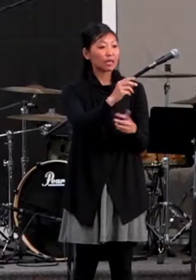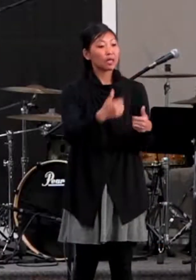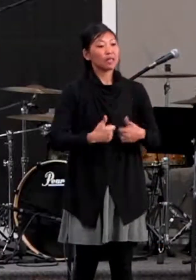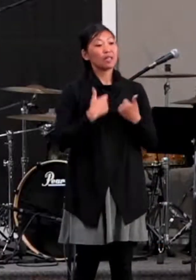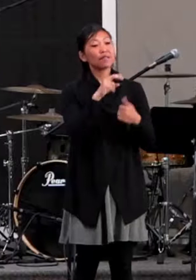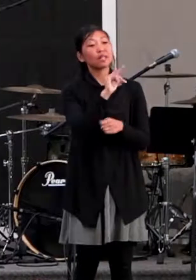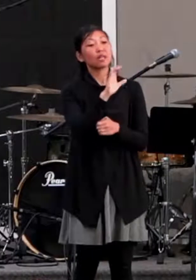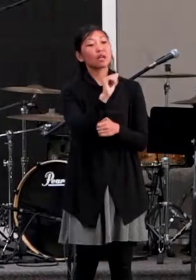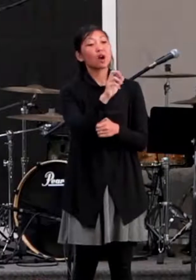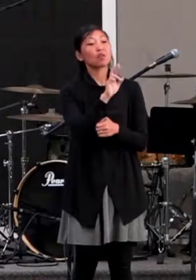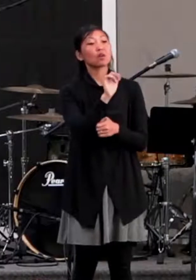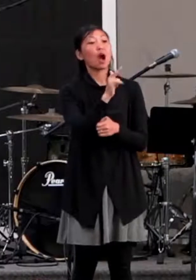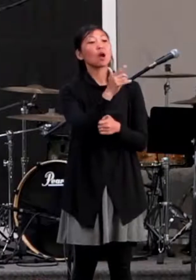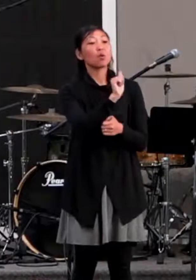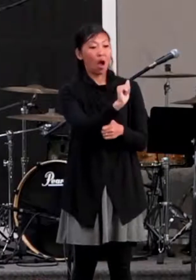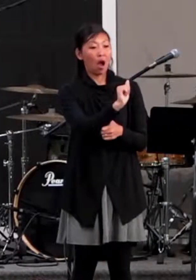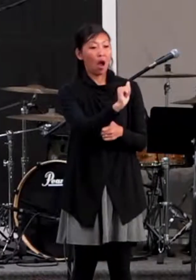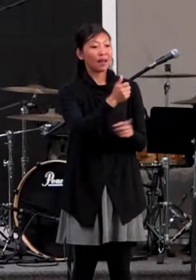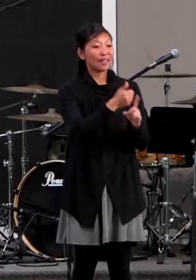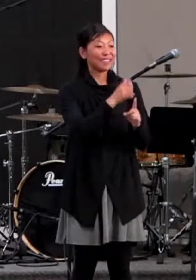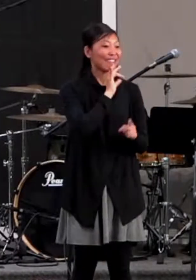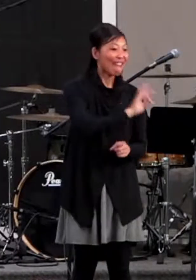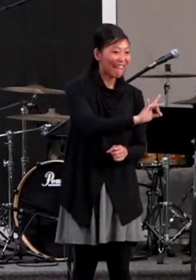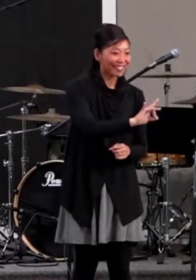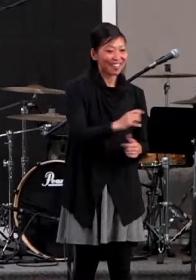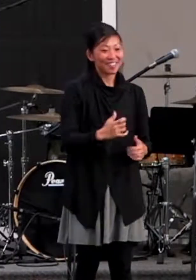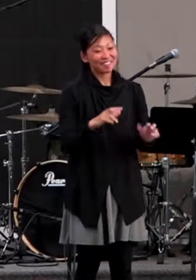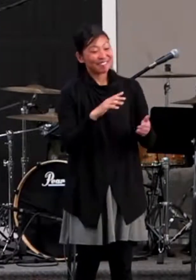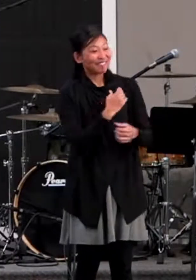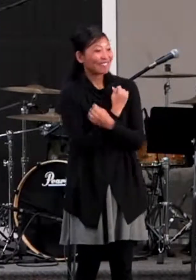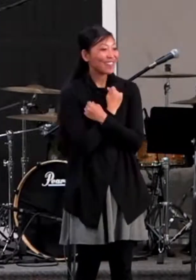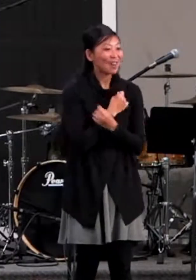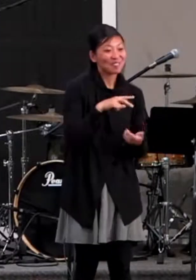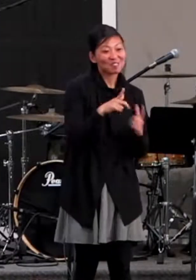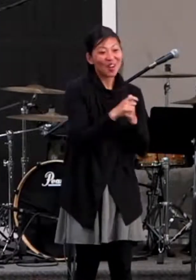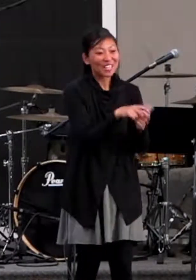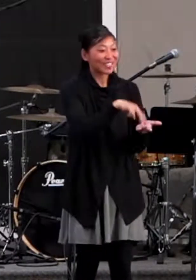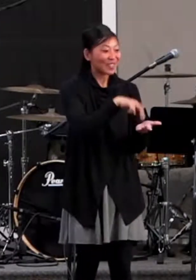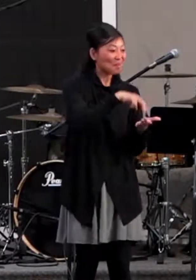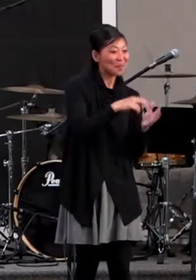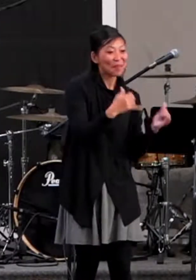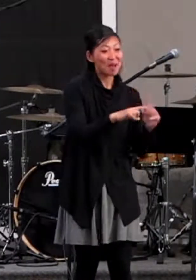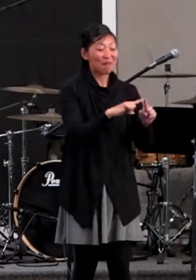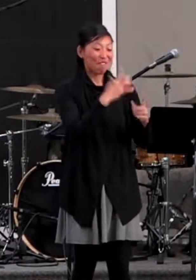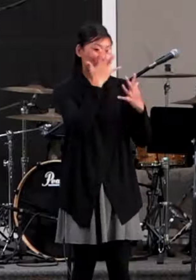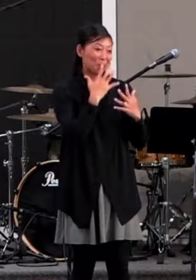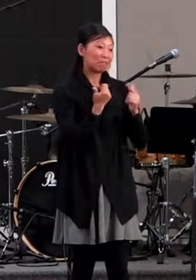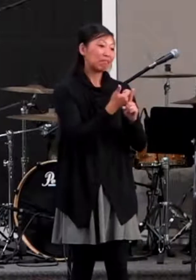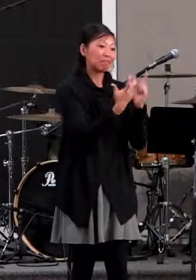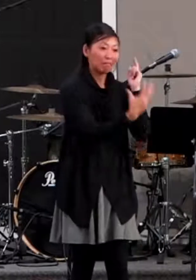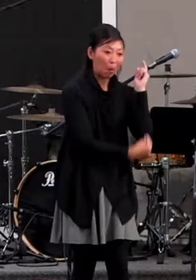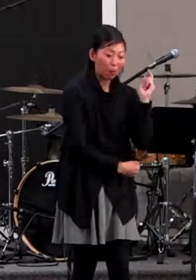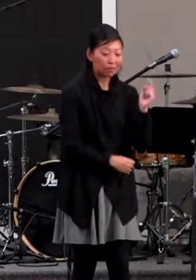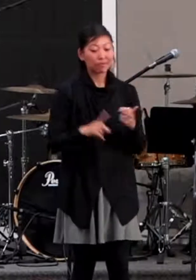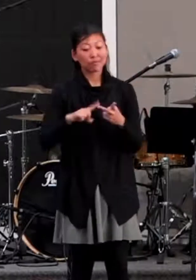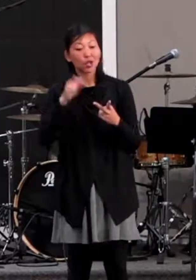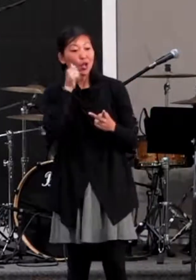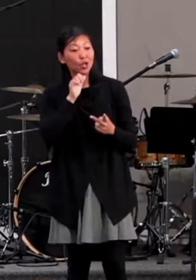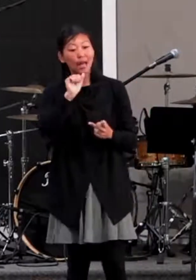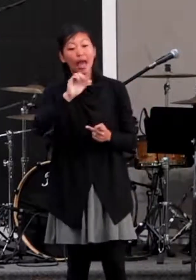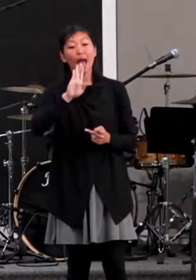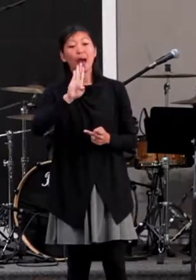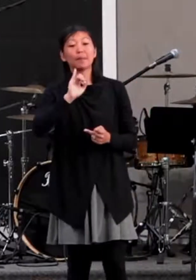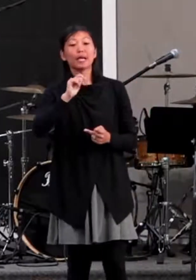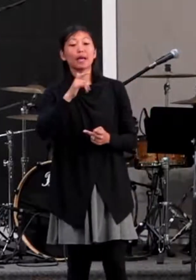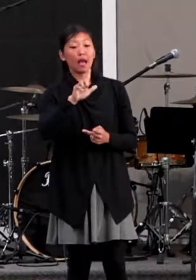8 years old, and he loves running, jumping, and playing. But he unfortunately lives in poverty. Abigail is, she also lives in Nicaragua, and